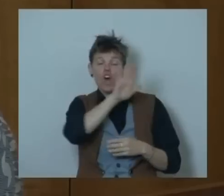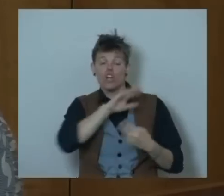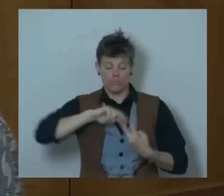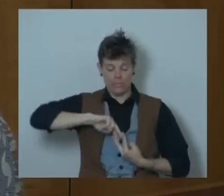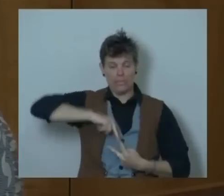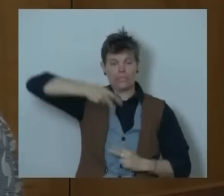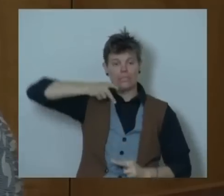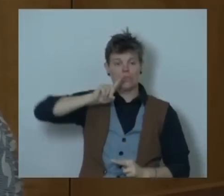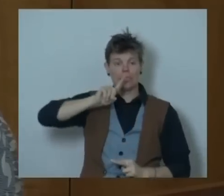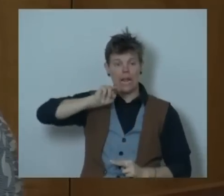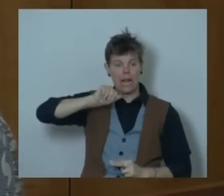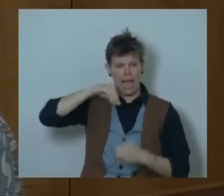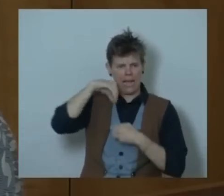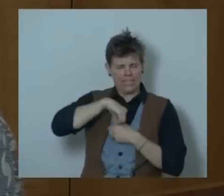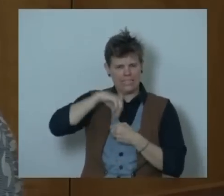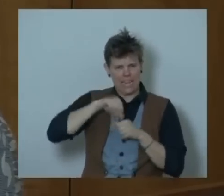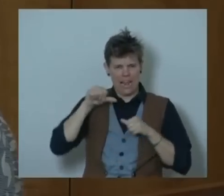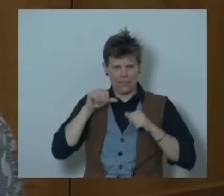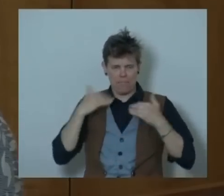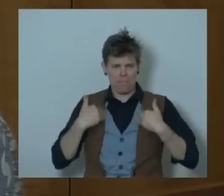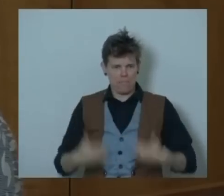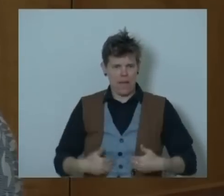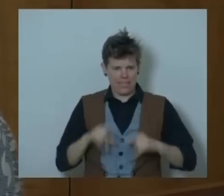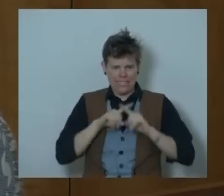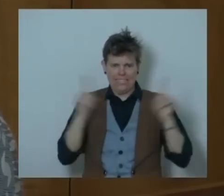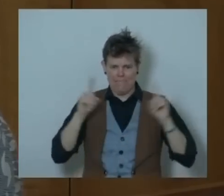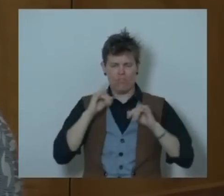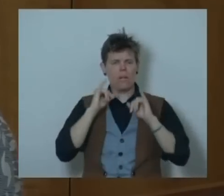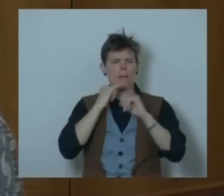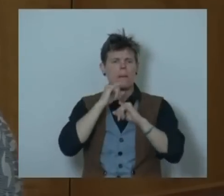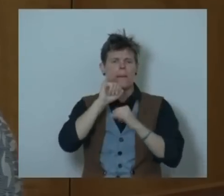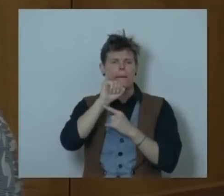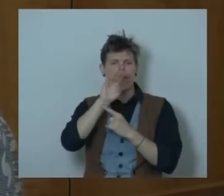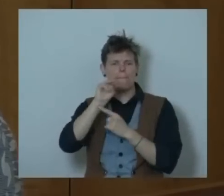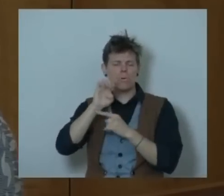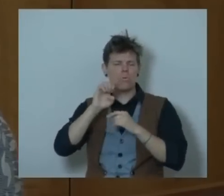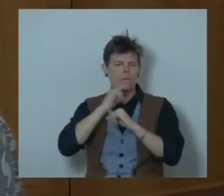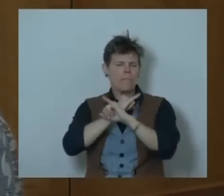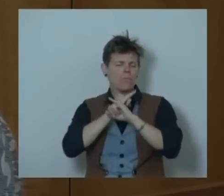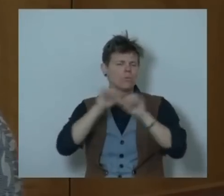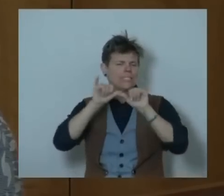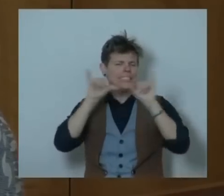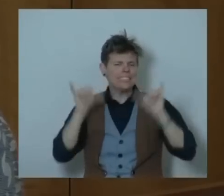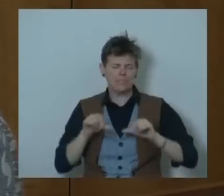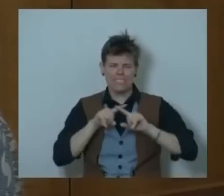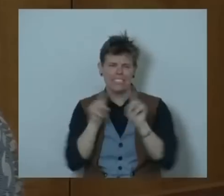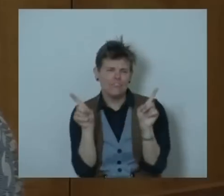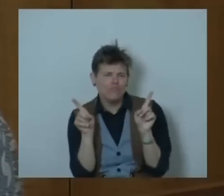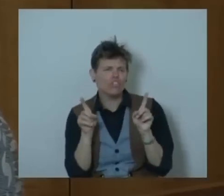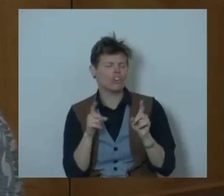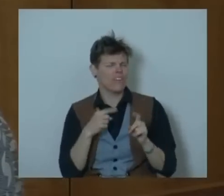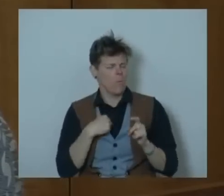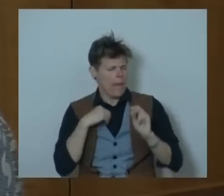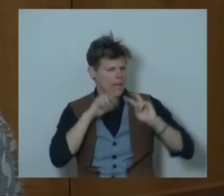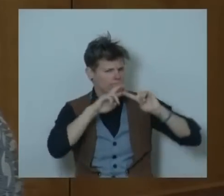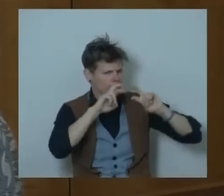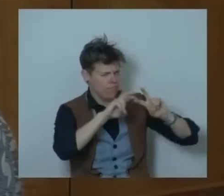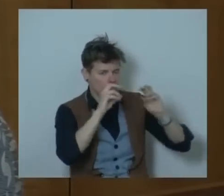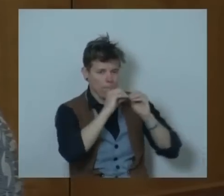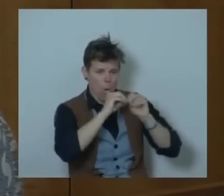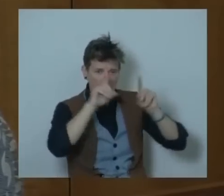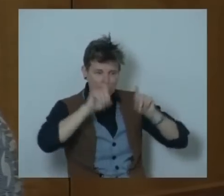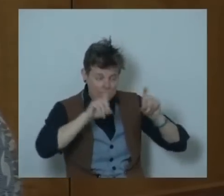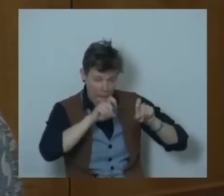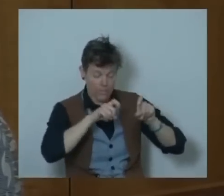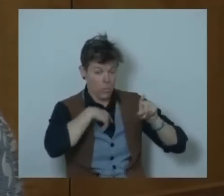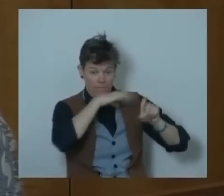different things. And so I think what we're seeing, though, is the more testing we do, the more people we find, the better chance we have to contain the epidemic.